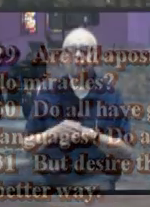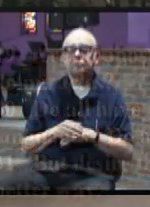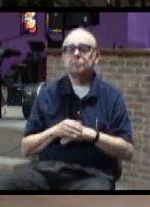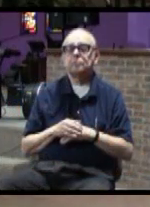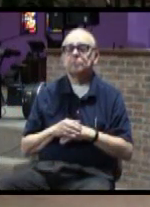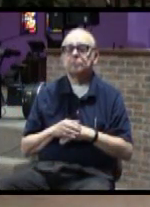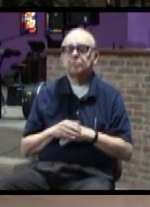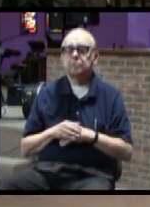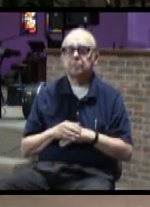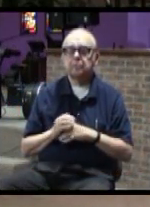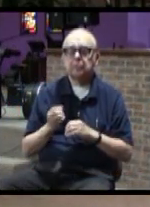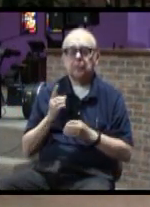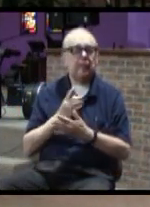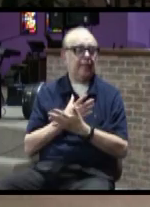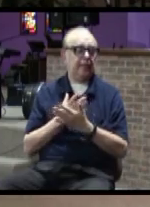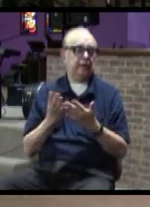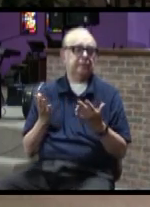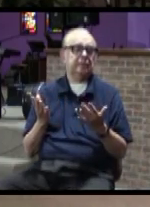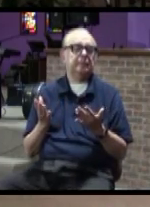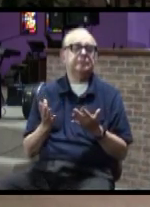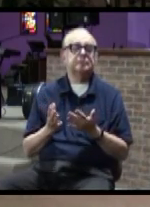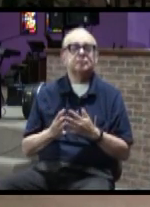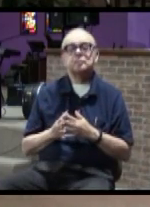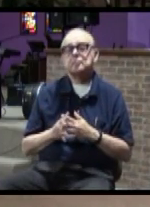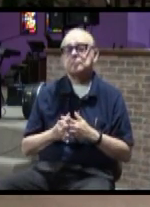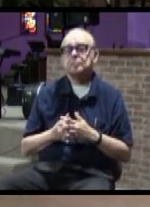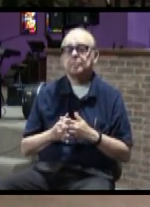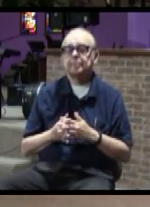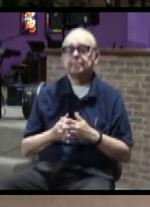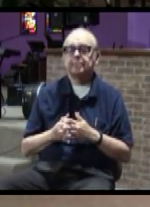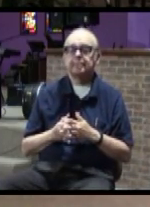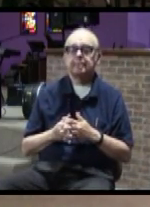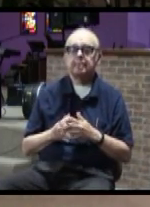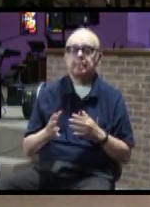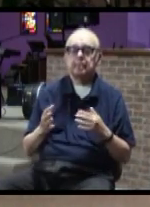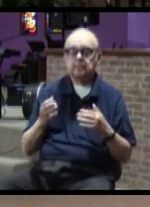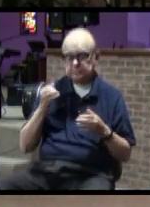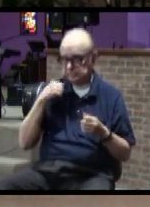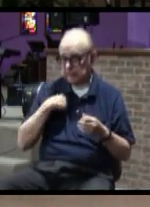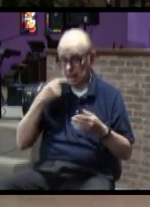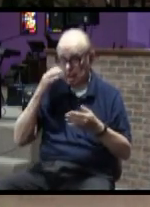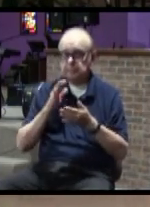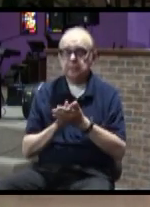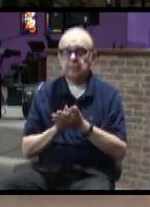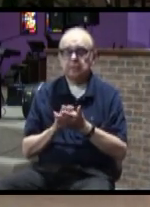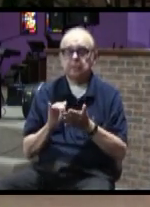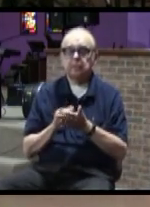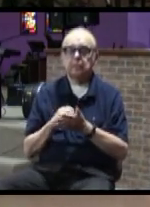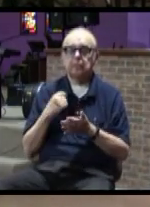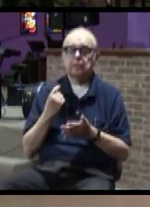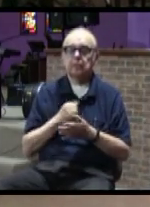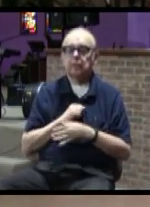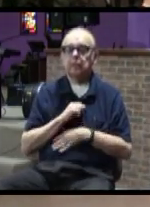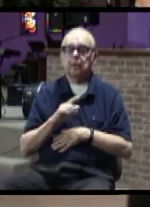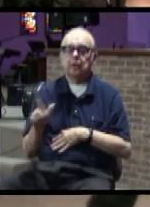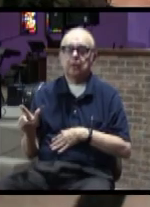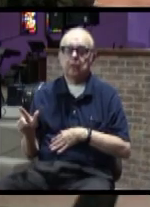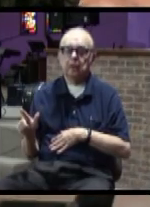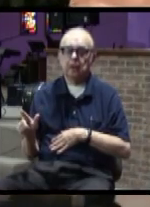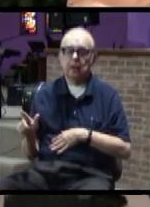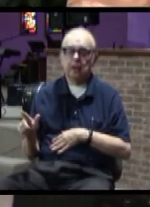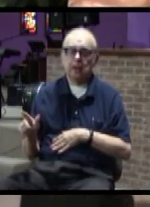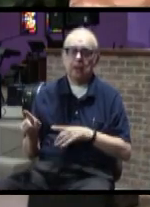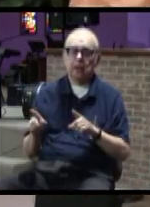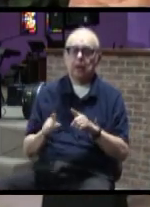day. Now, one of the things is, I believe that we are